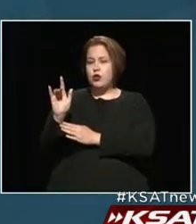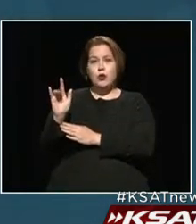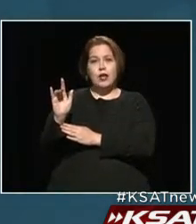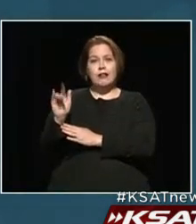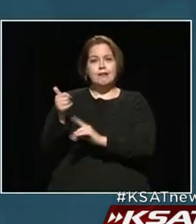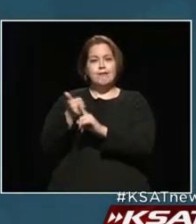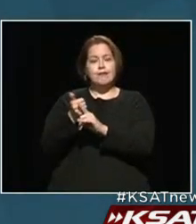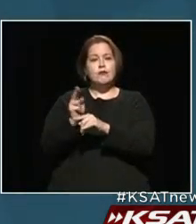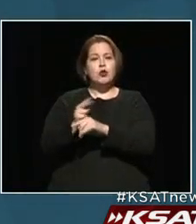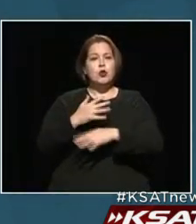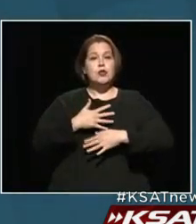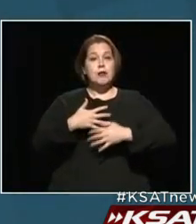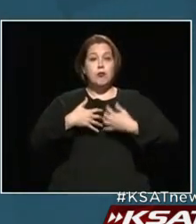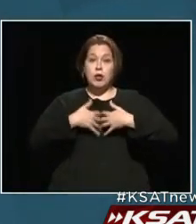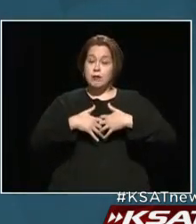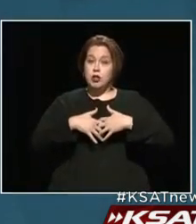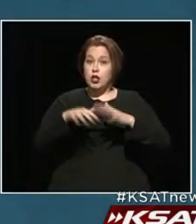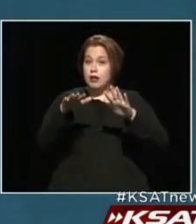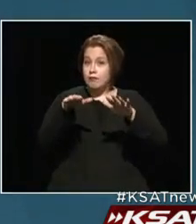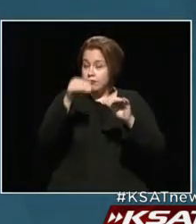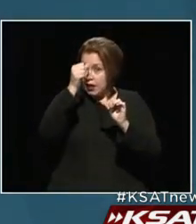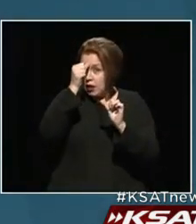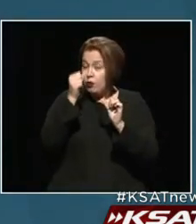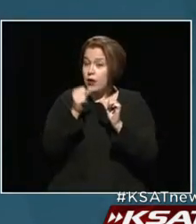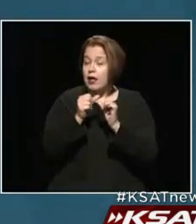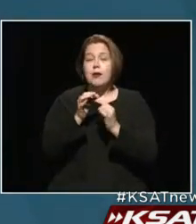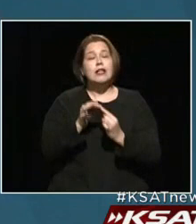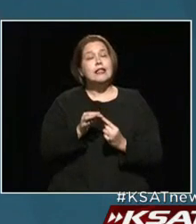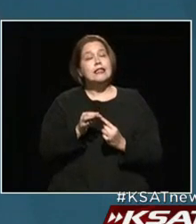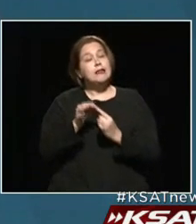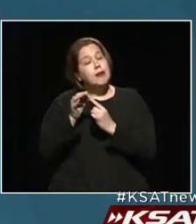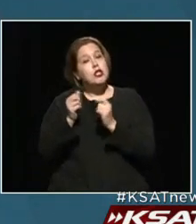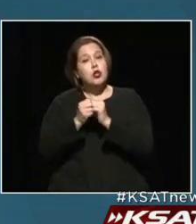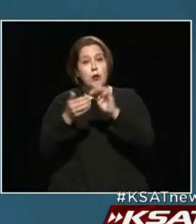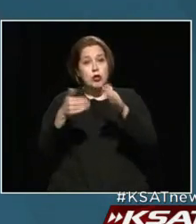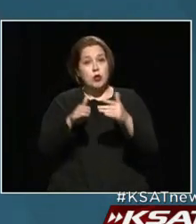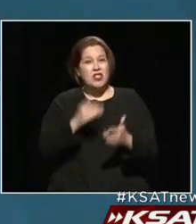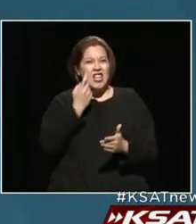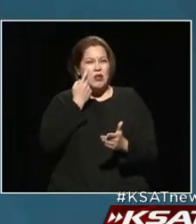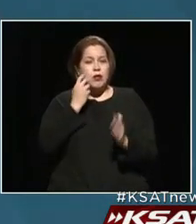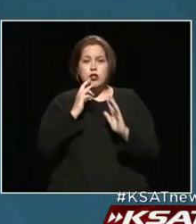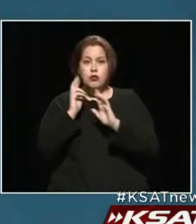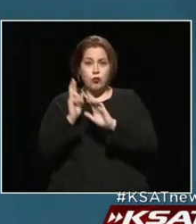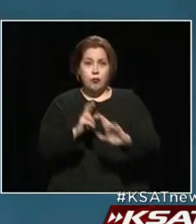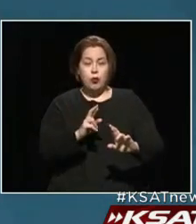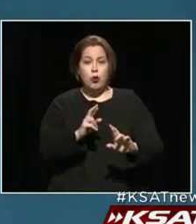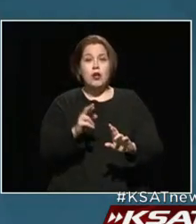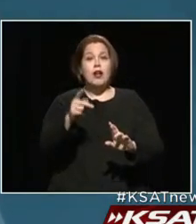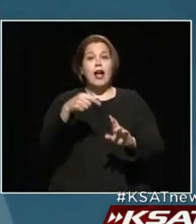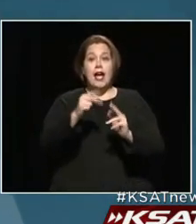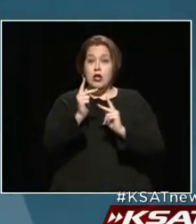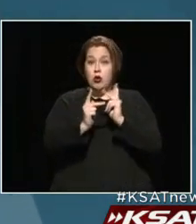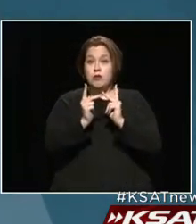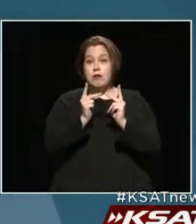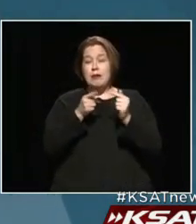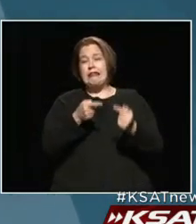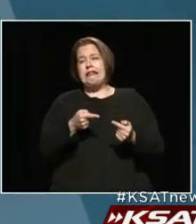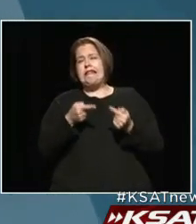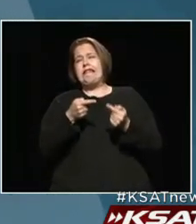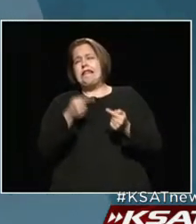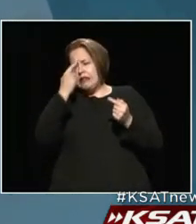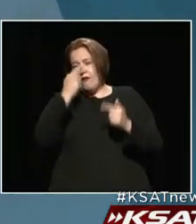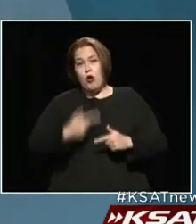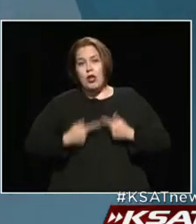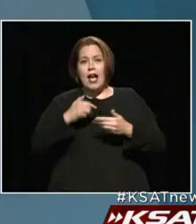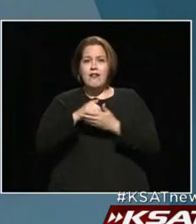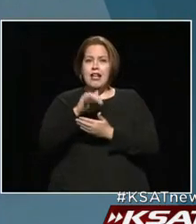125 on ventilators. And keep in mind, especially with those deaths that we reported tonight and those folks who are fighting for their lives in